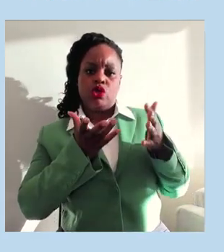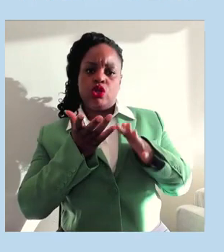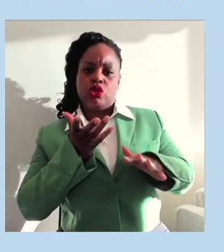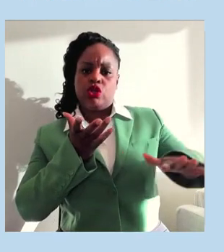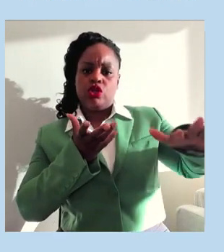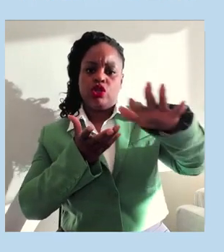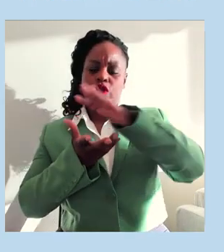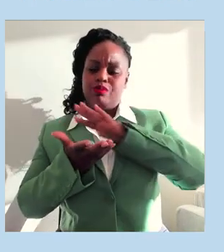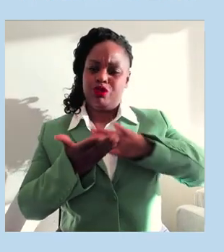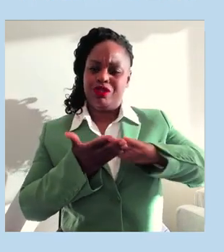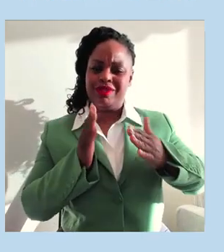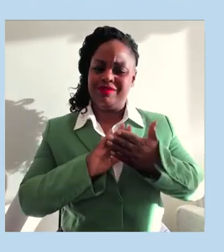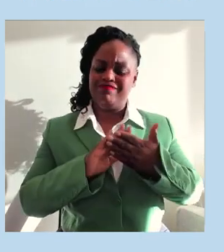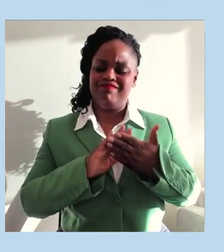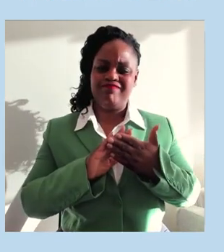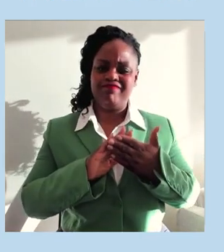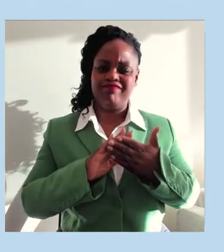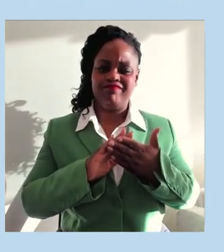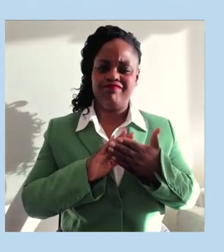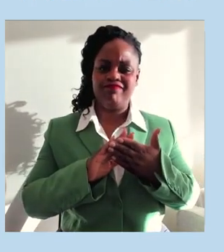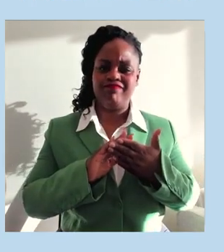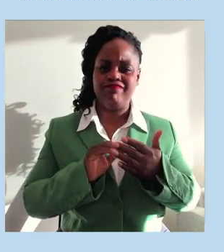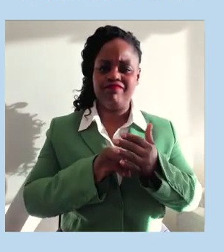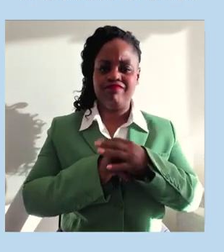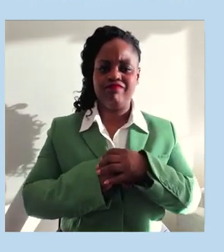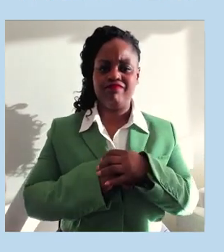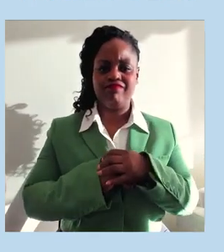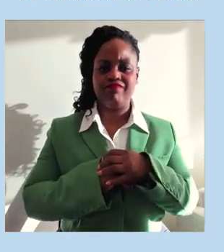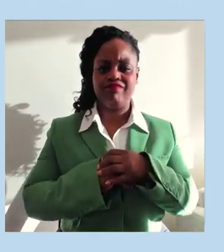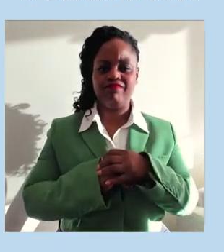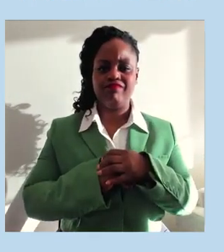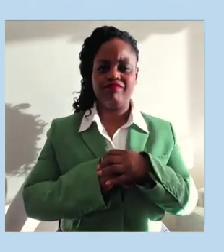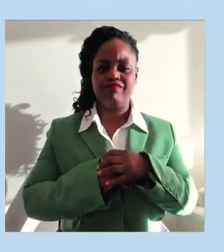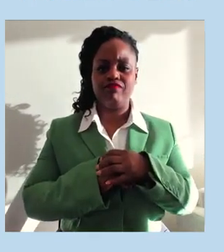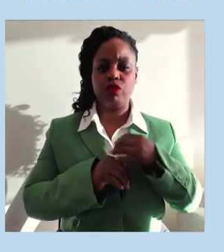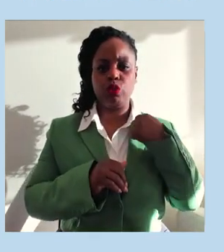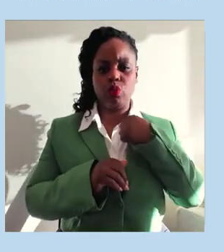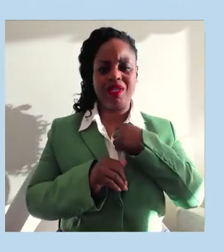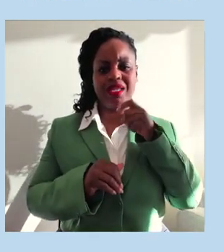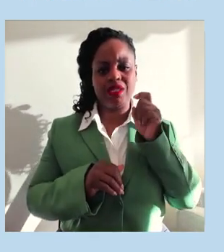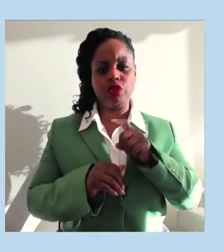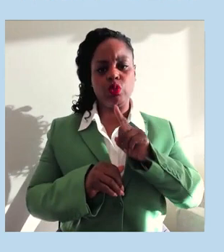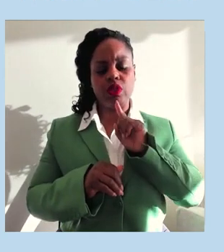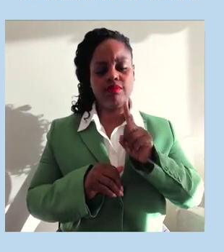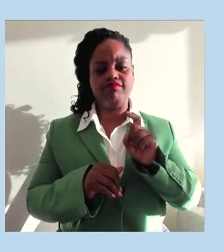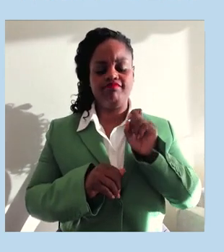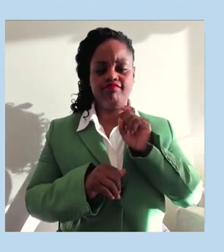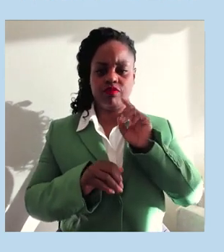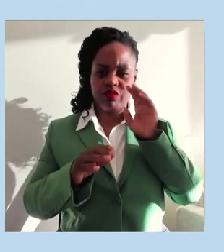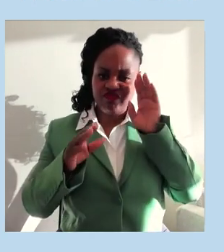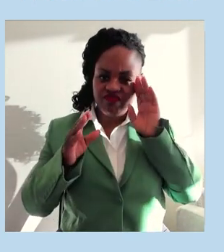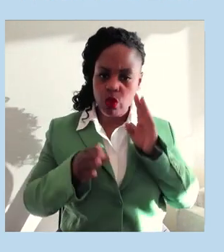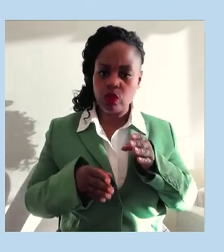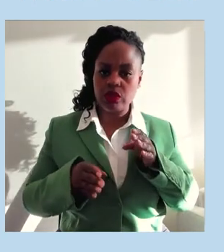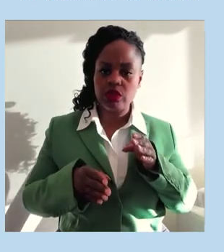will intensify these conflicts that we already have. So this is kind of my perspective and advice. It would be this